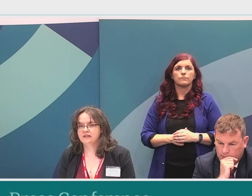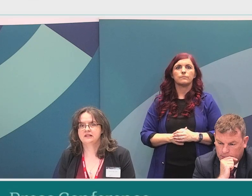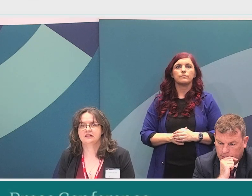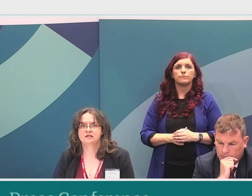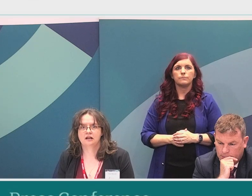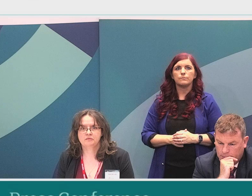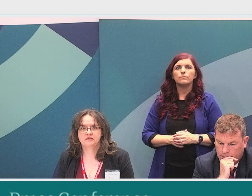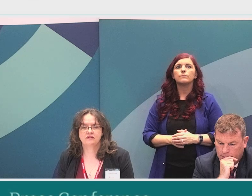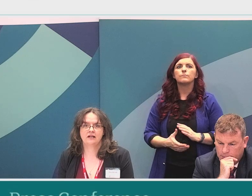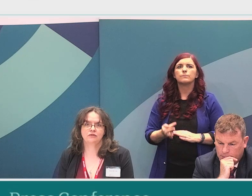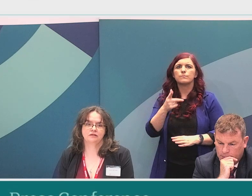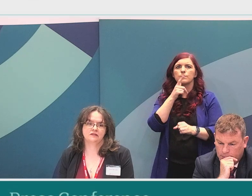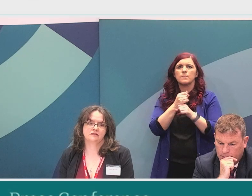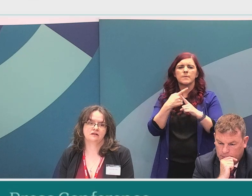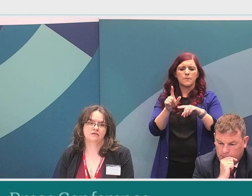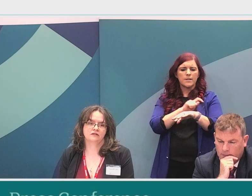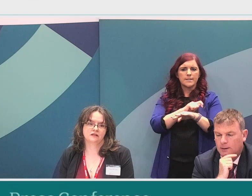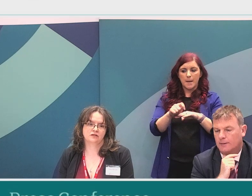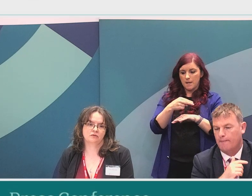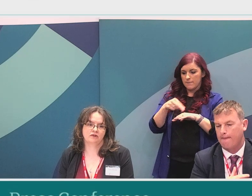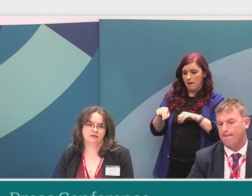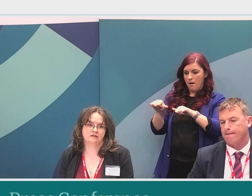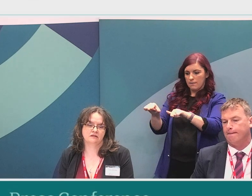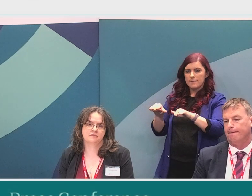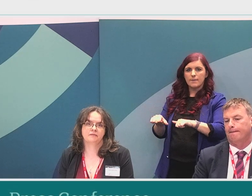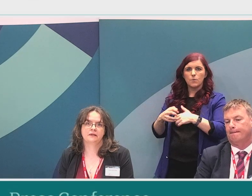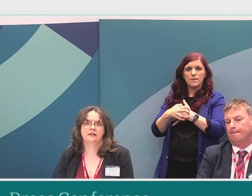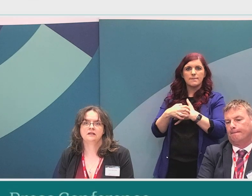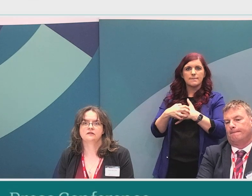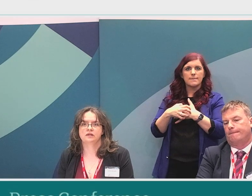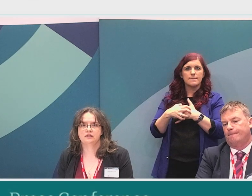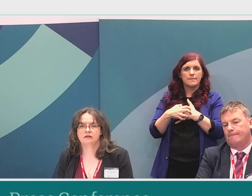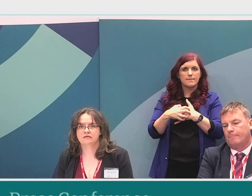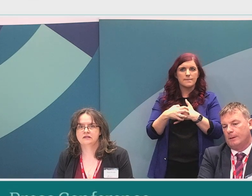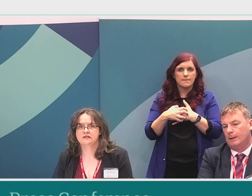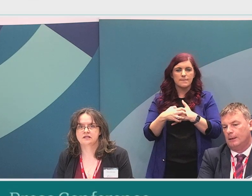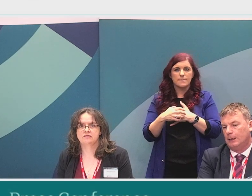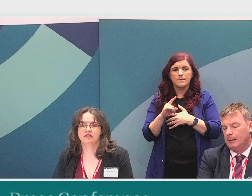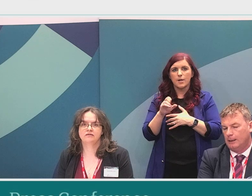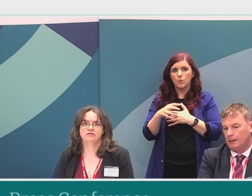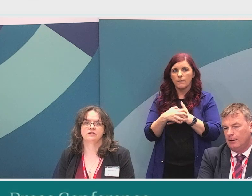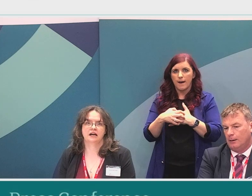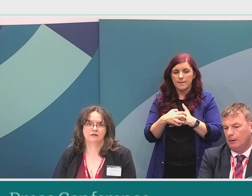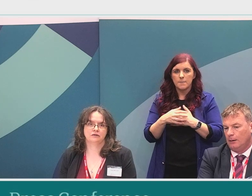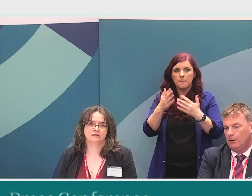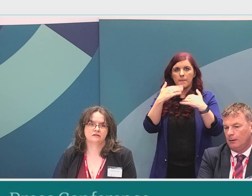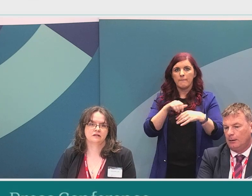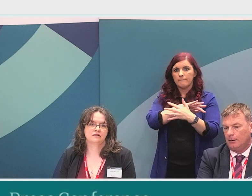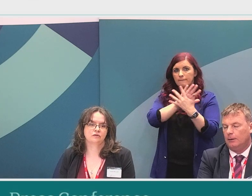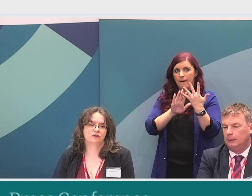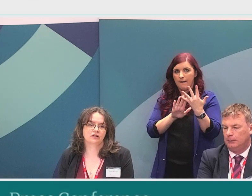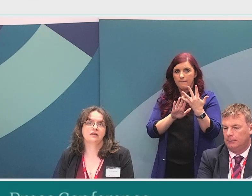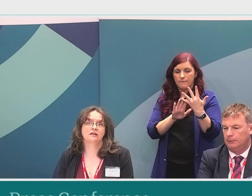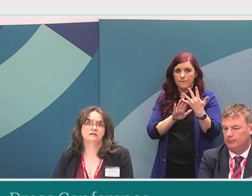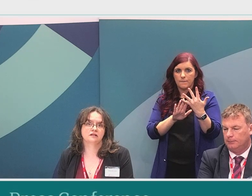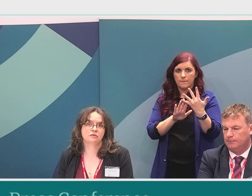Looking then at the types of categories of sexual violence. So here I've listed 5 different categories. So